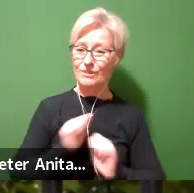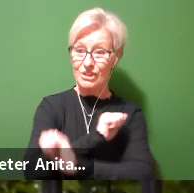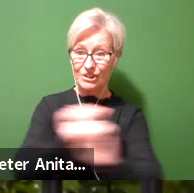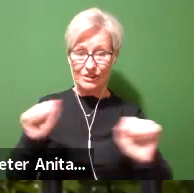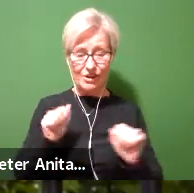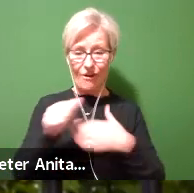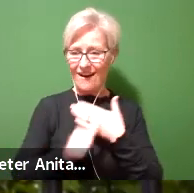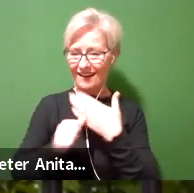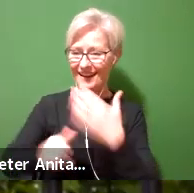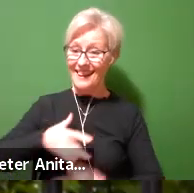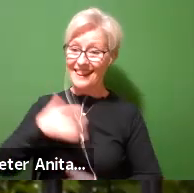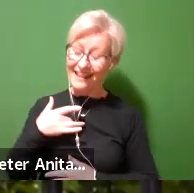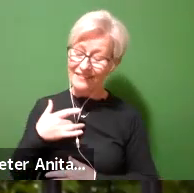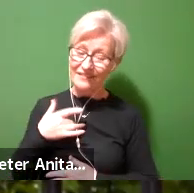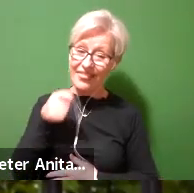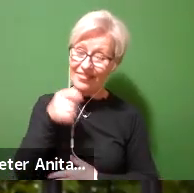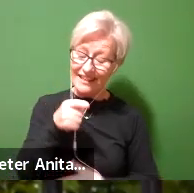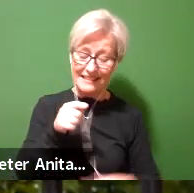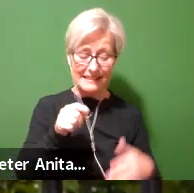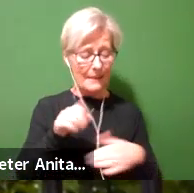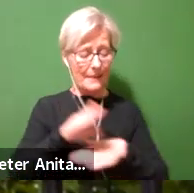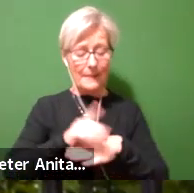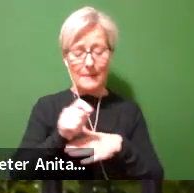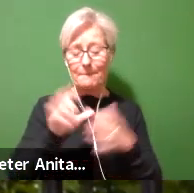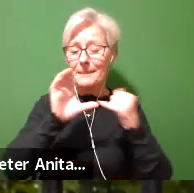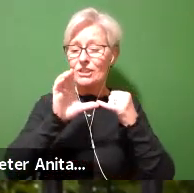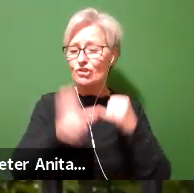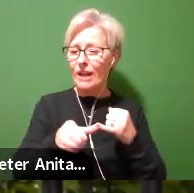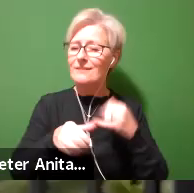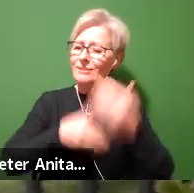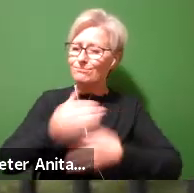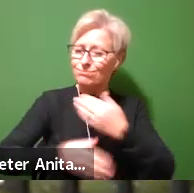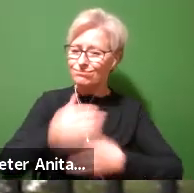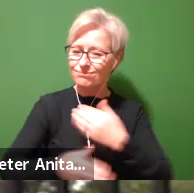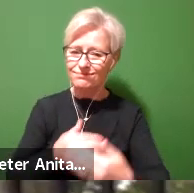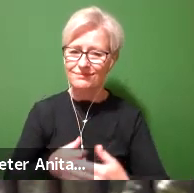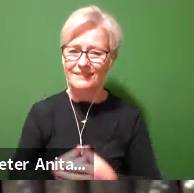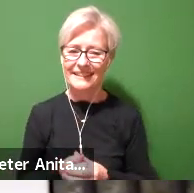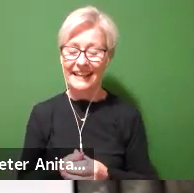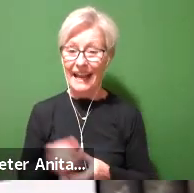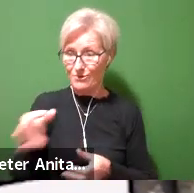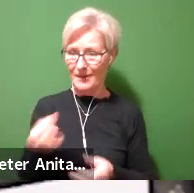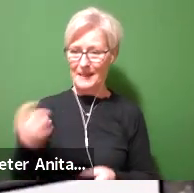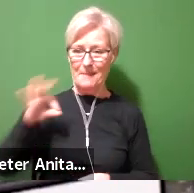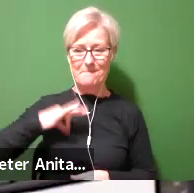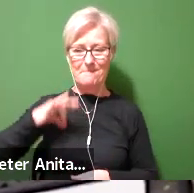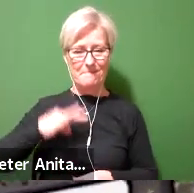yourself the best chance to sticking with it and getting all the benefits we know that being physically active brings.